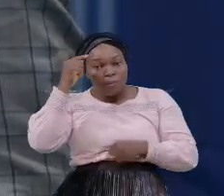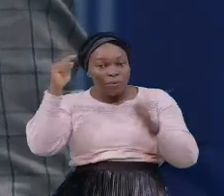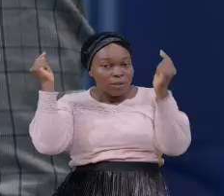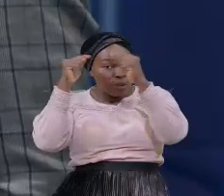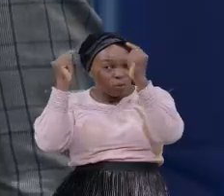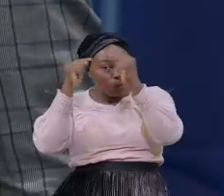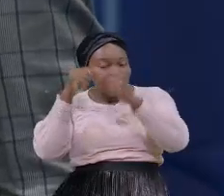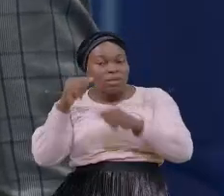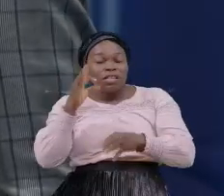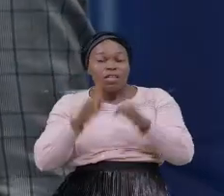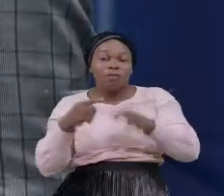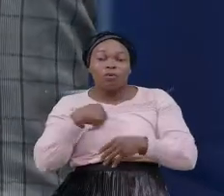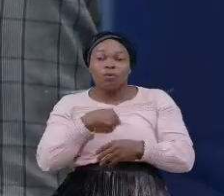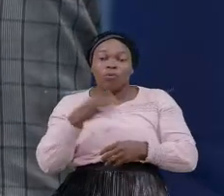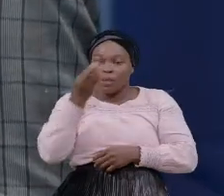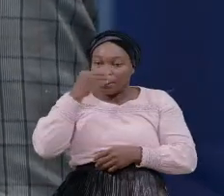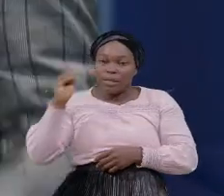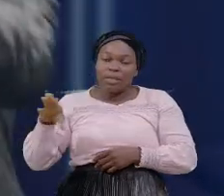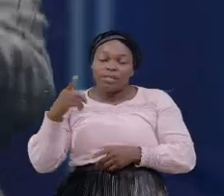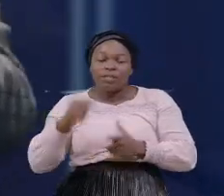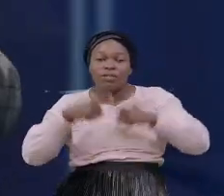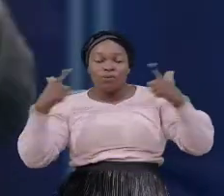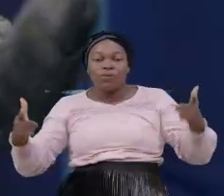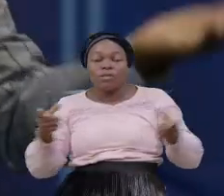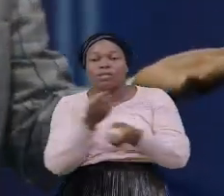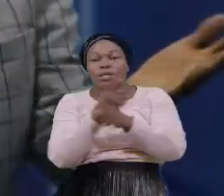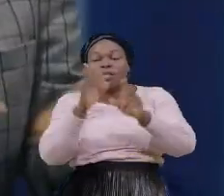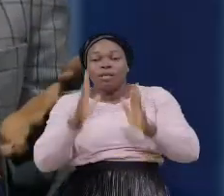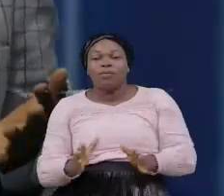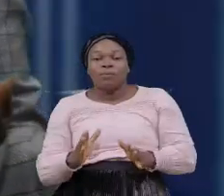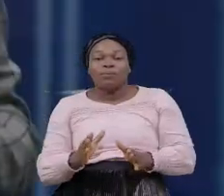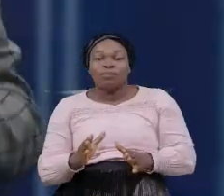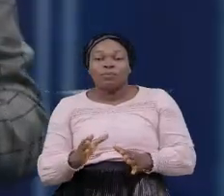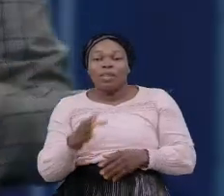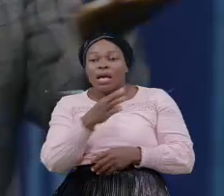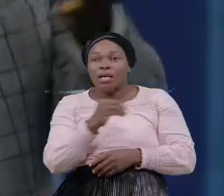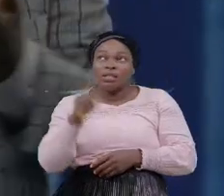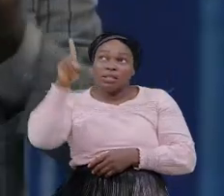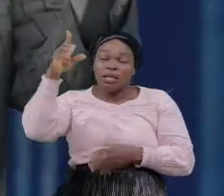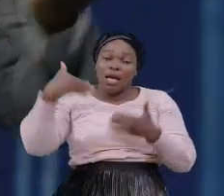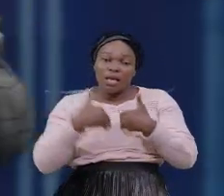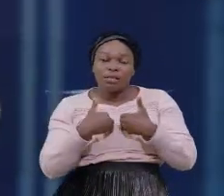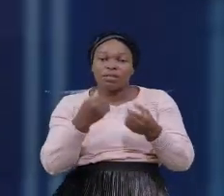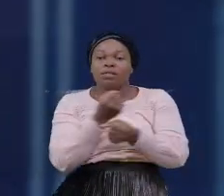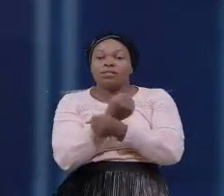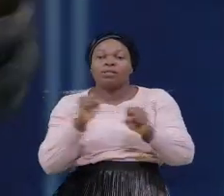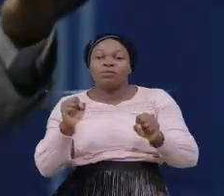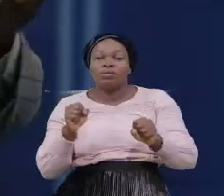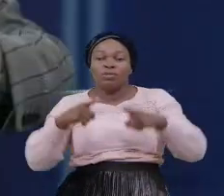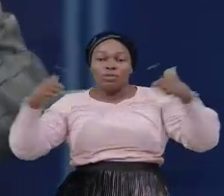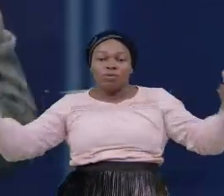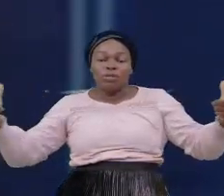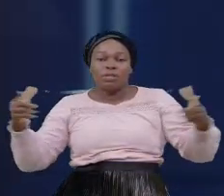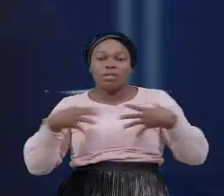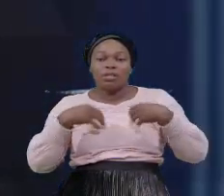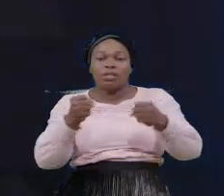neglect the great deliverer? He has salvation great, healing great,